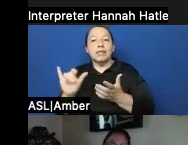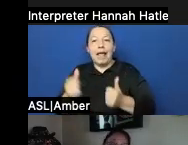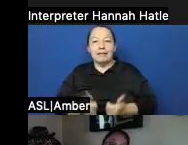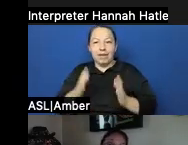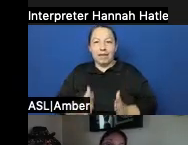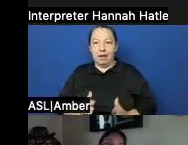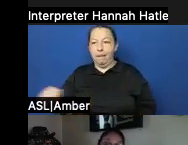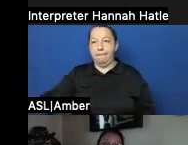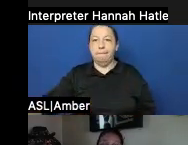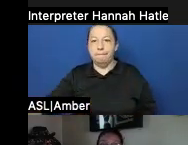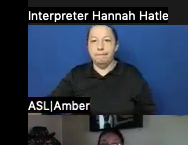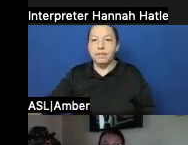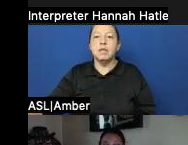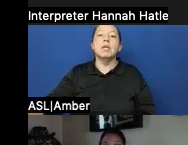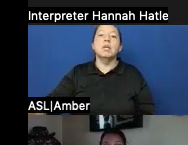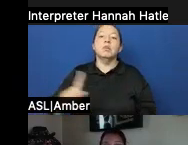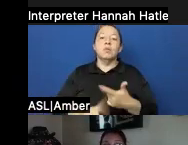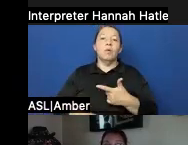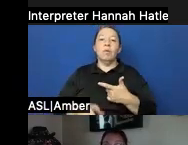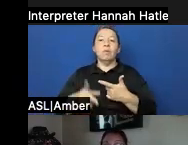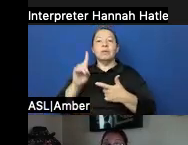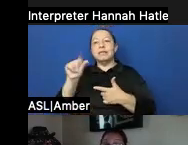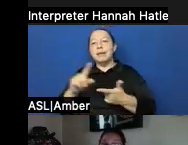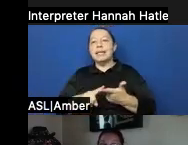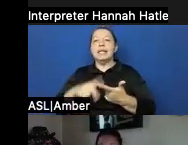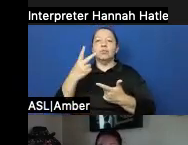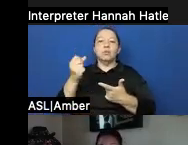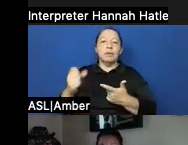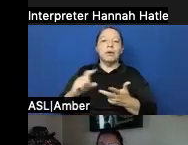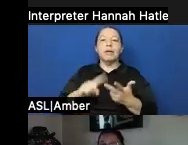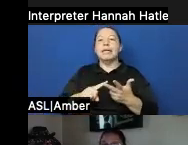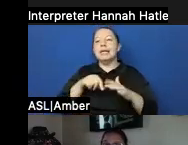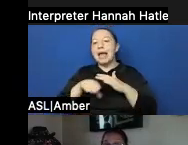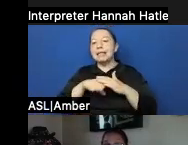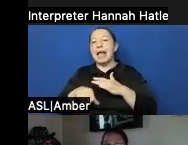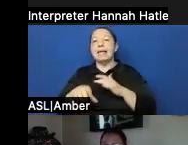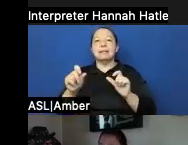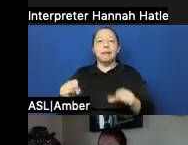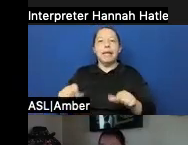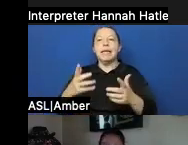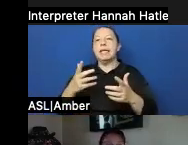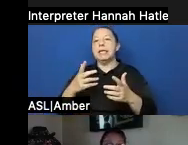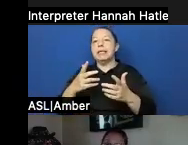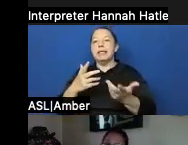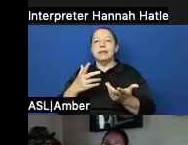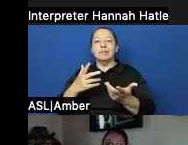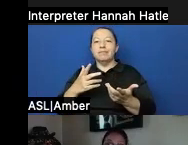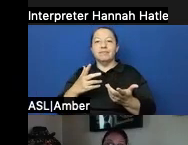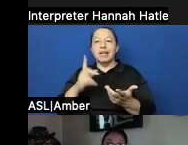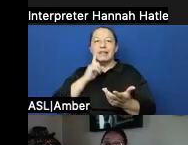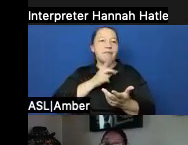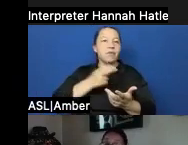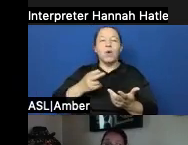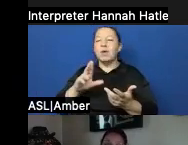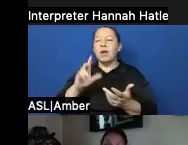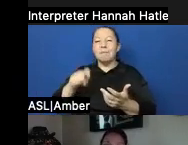and Two-Spirit and disabilities and access and abilities and deaf and hard of hearing. Got to be equal opportunity,